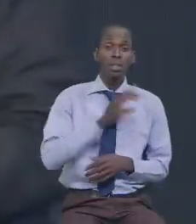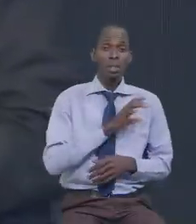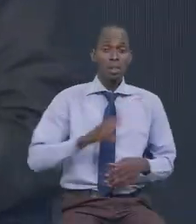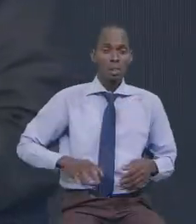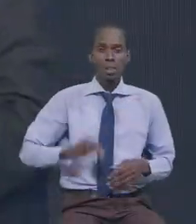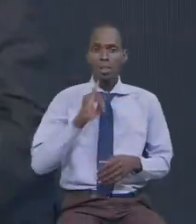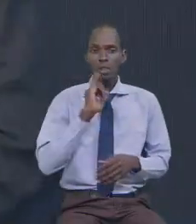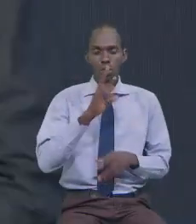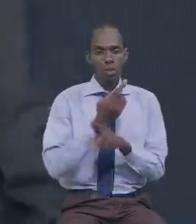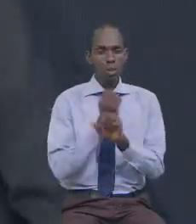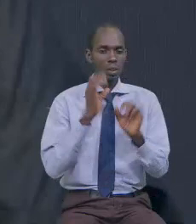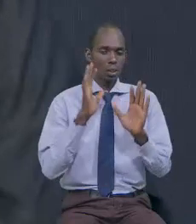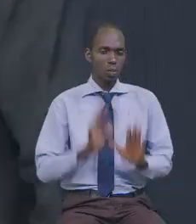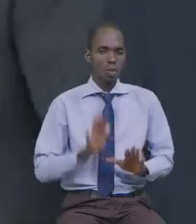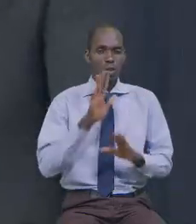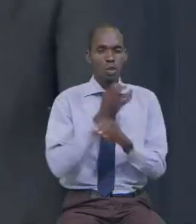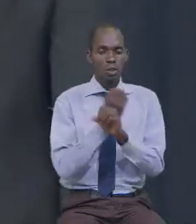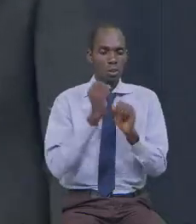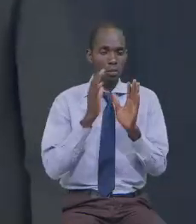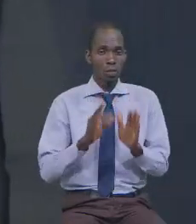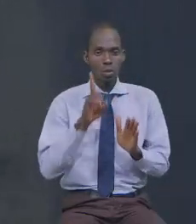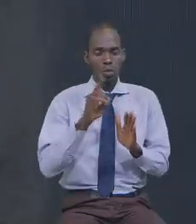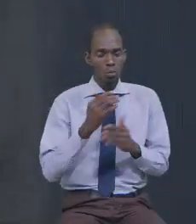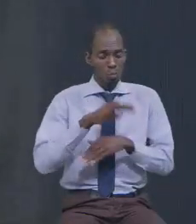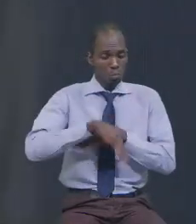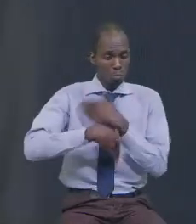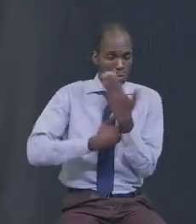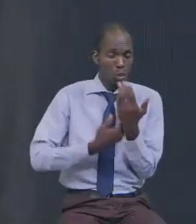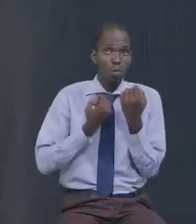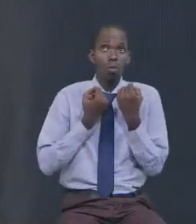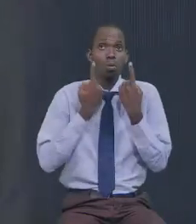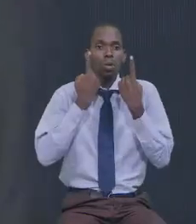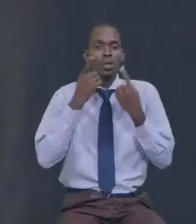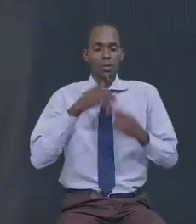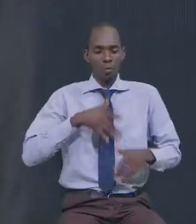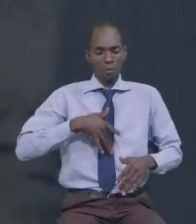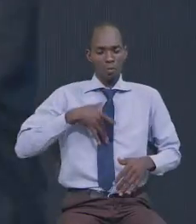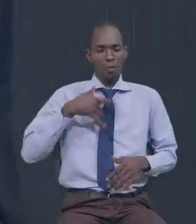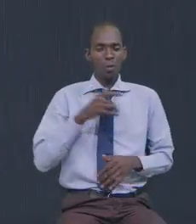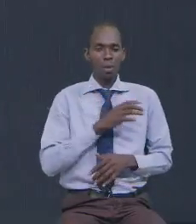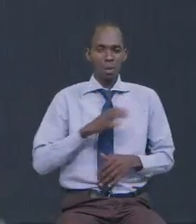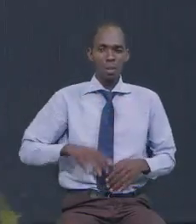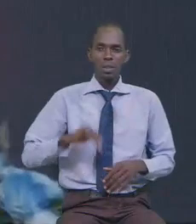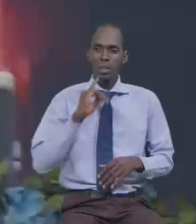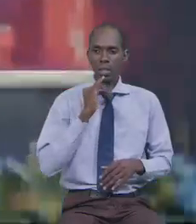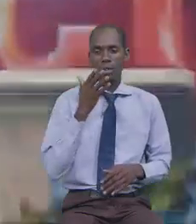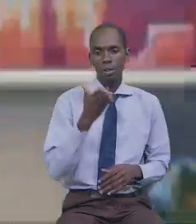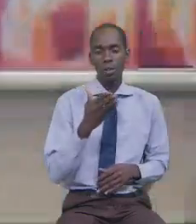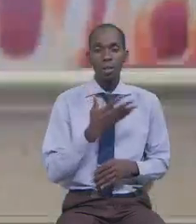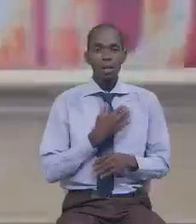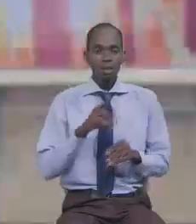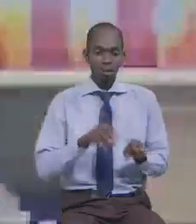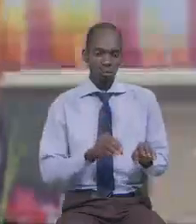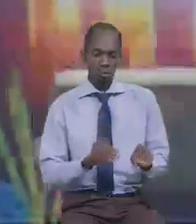your Savior. You wake up in the morning and you feel Christ is there. And you're going in the